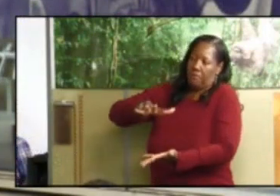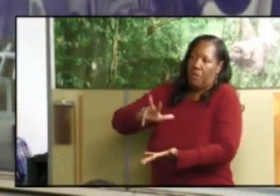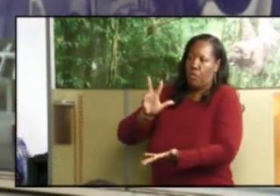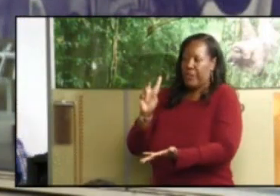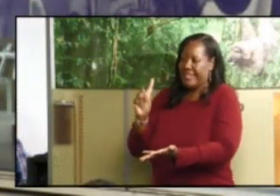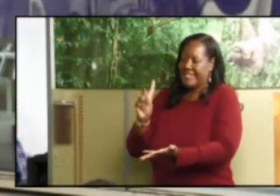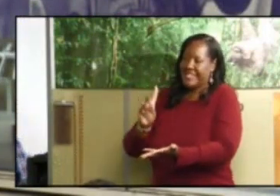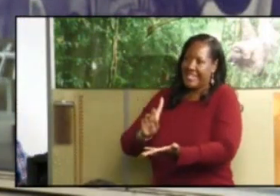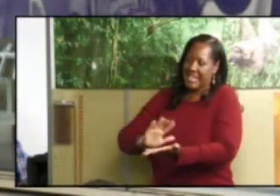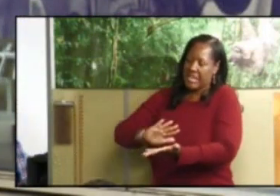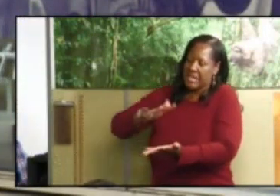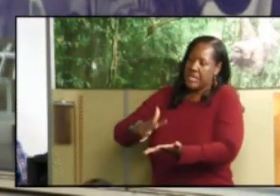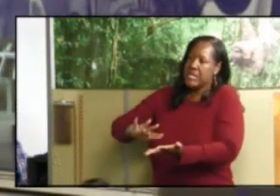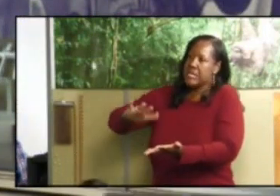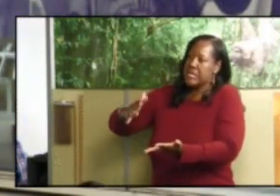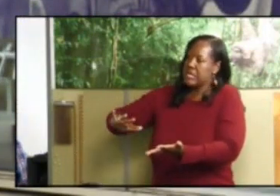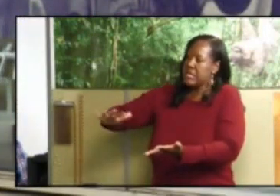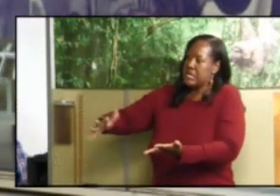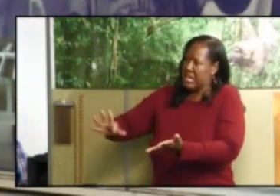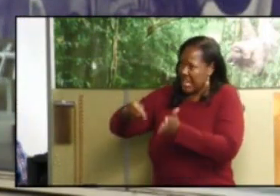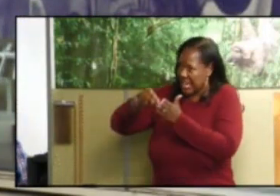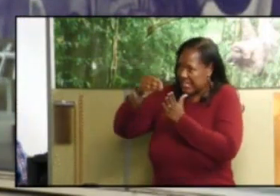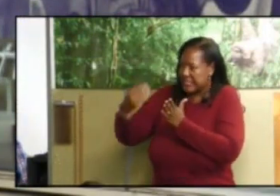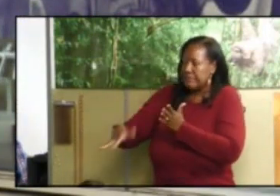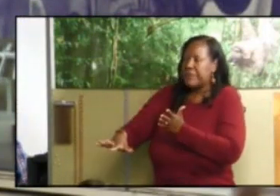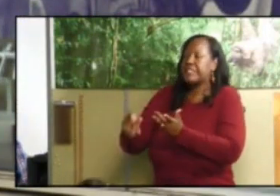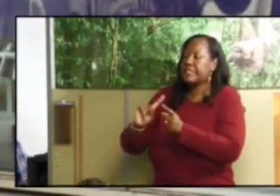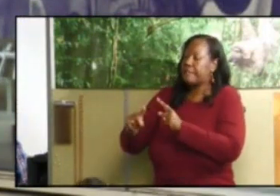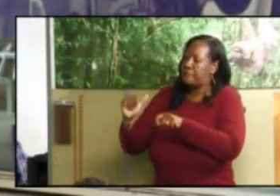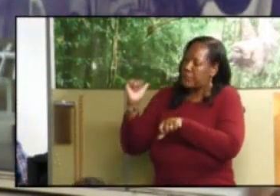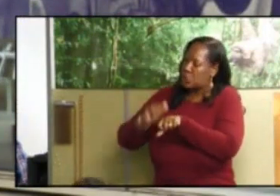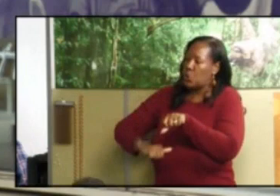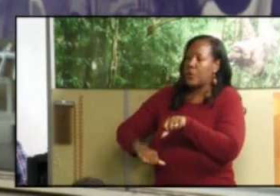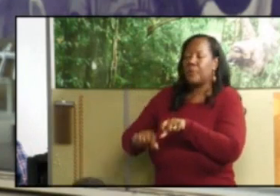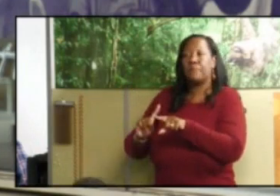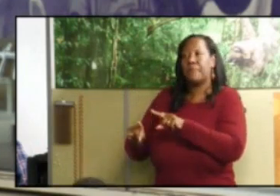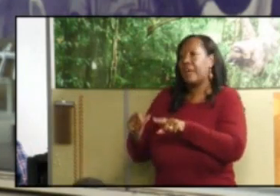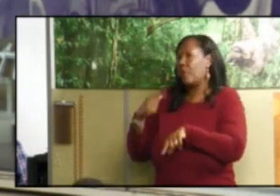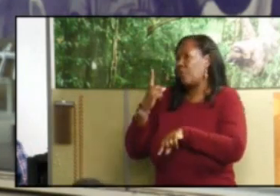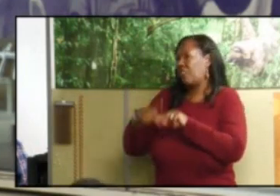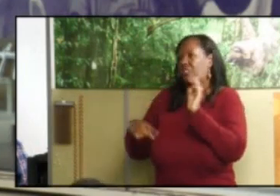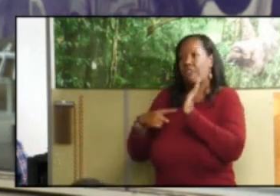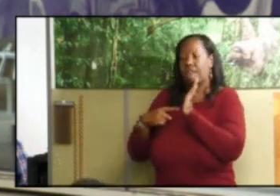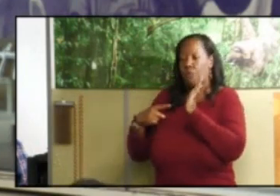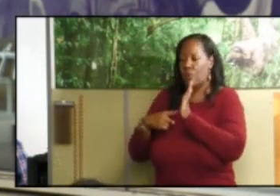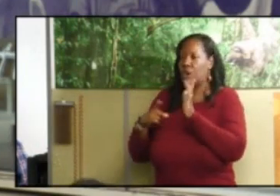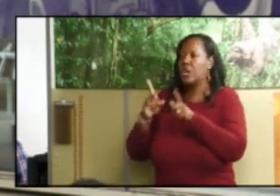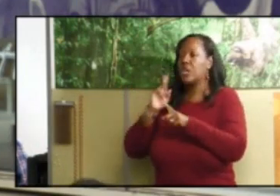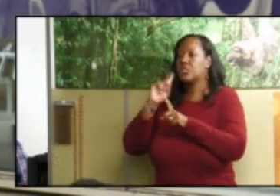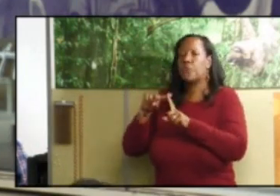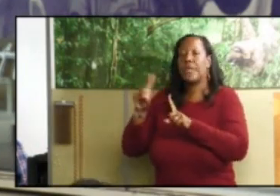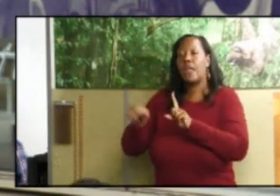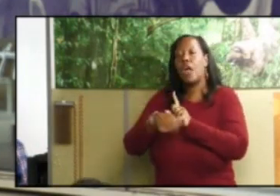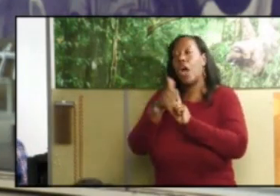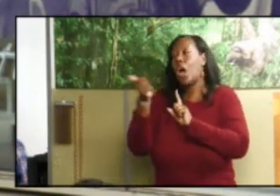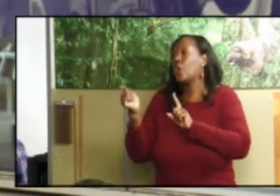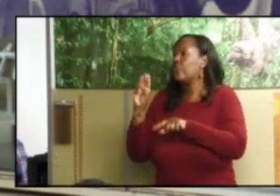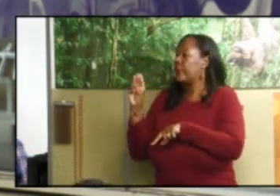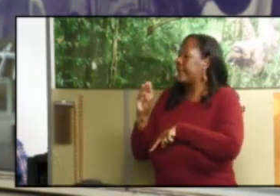very expensive materials that were very durable but out of budget, sourcing other MDF